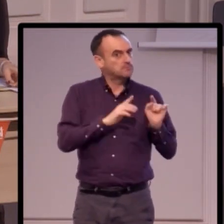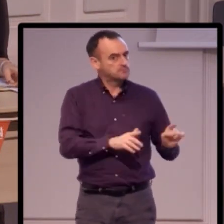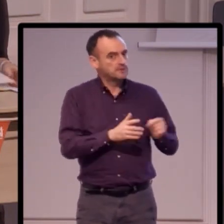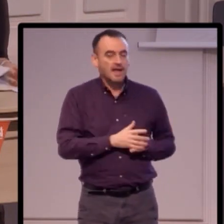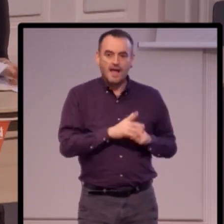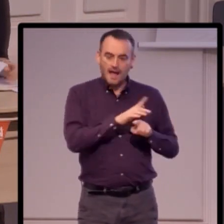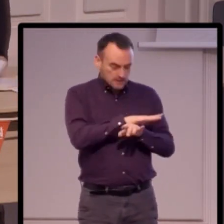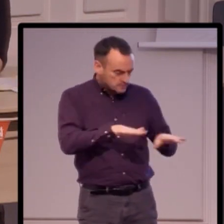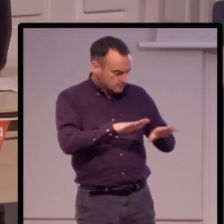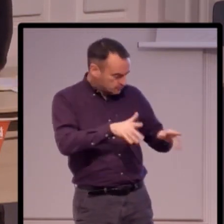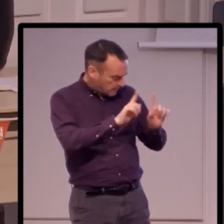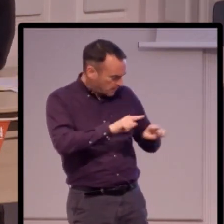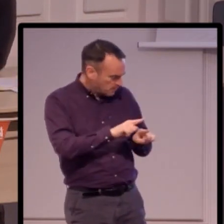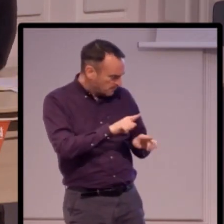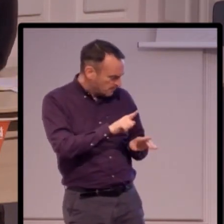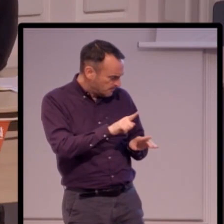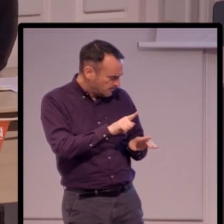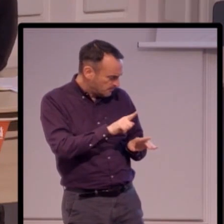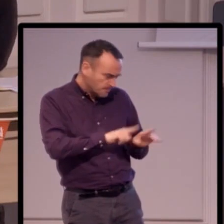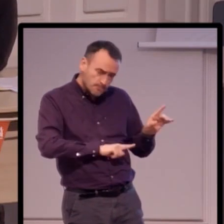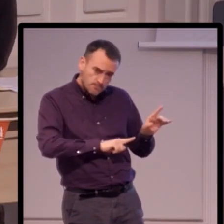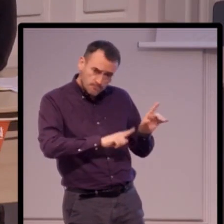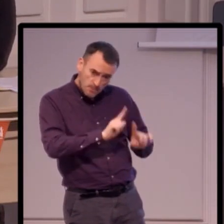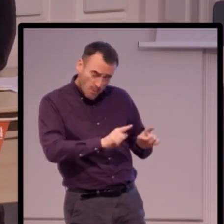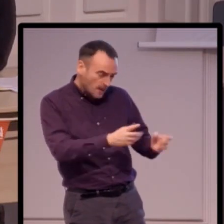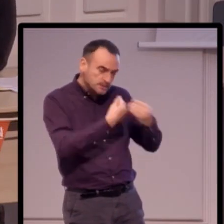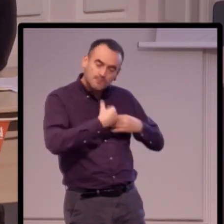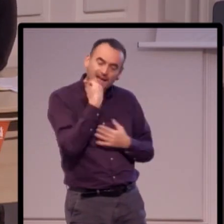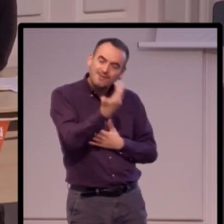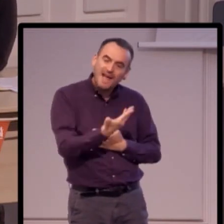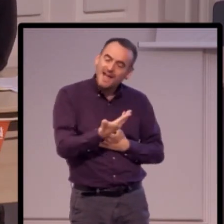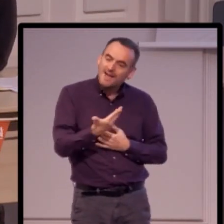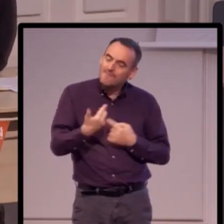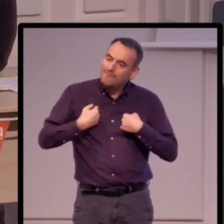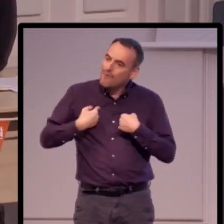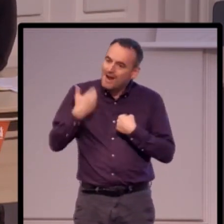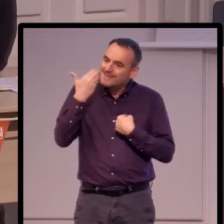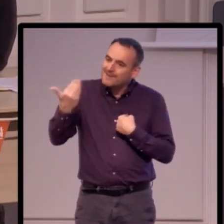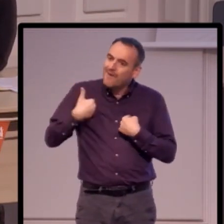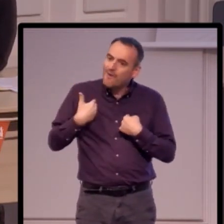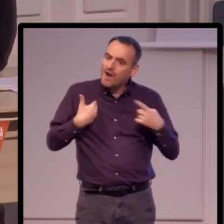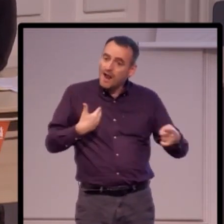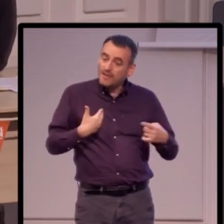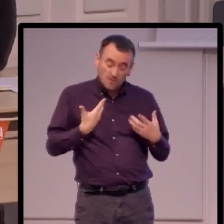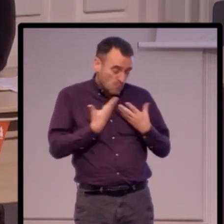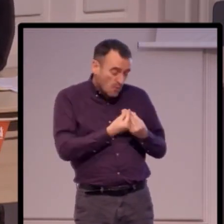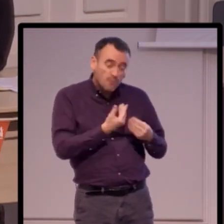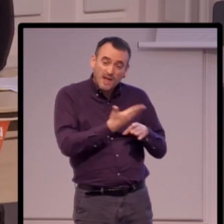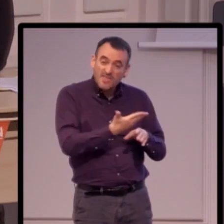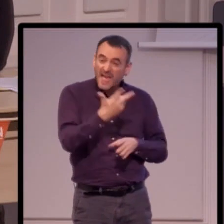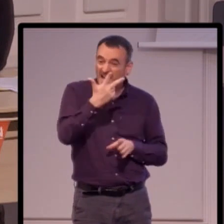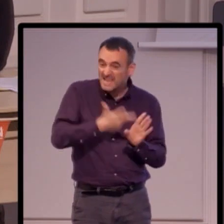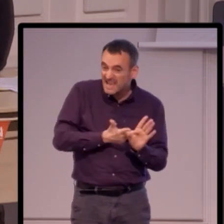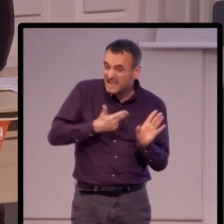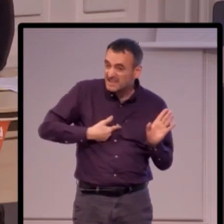they teach me every day something that I didn't know or I didn't understand, and I feel really lucky to be able to be doing that. I've been there 8 years now, and every day it's